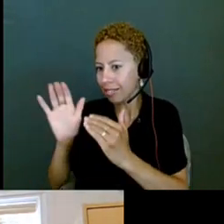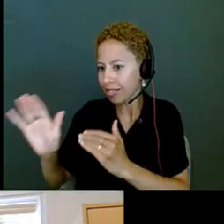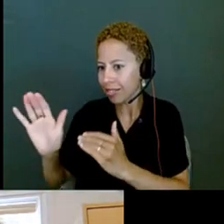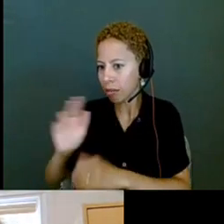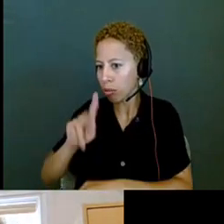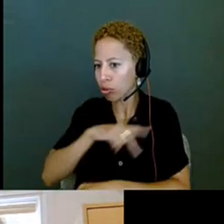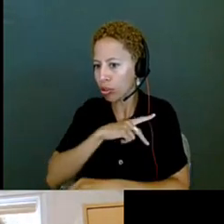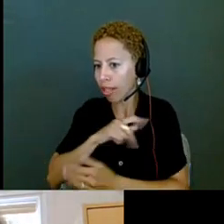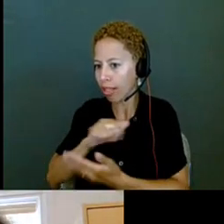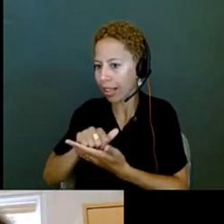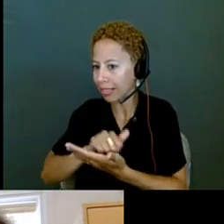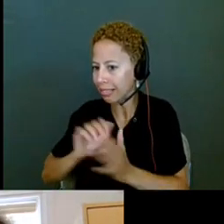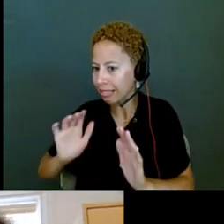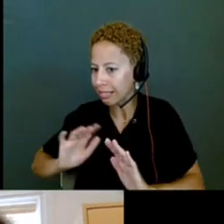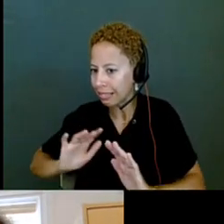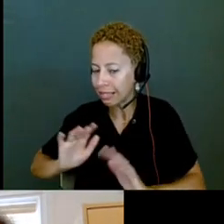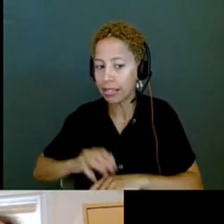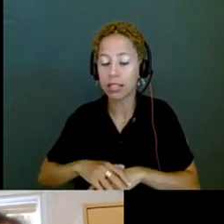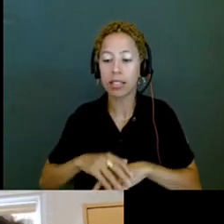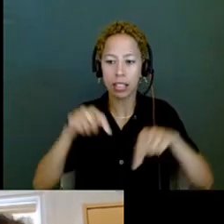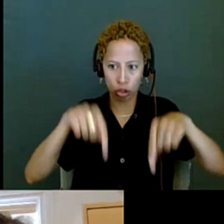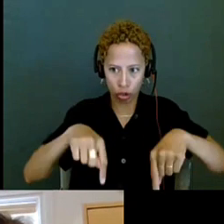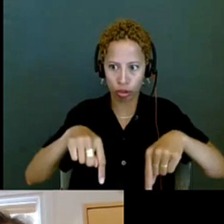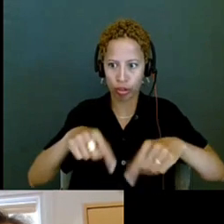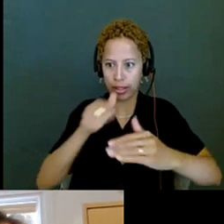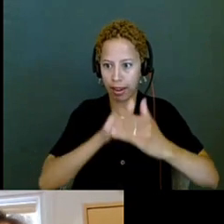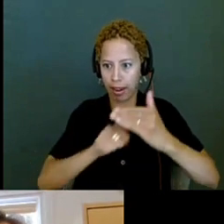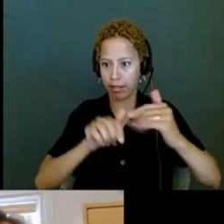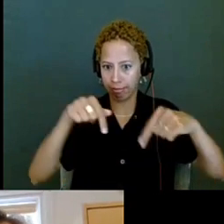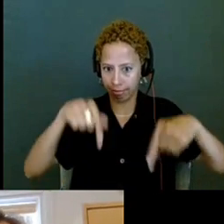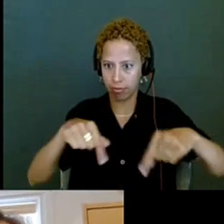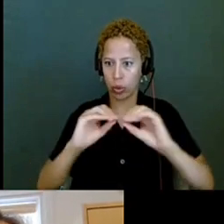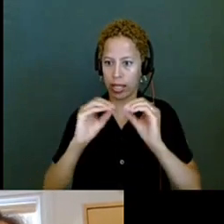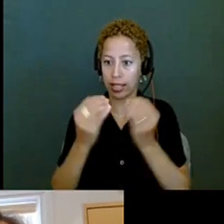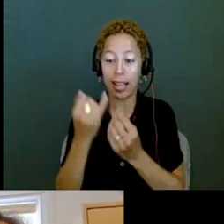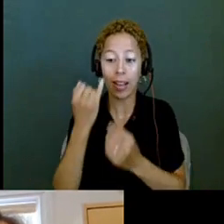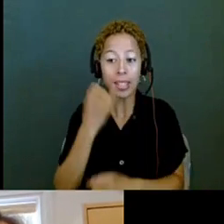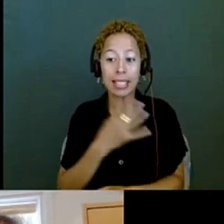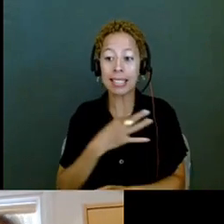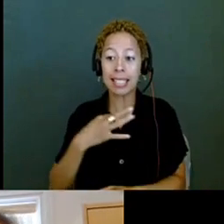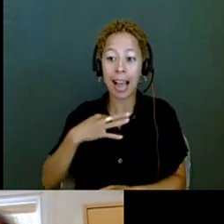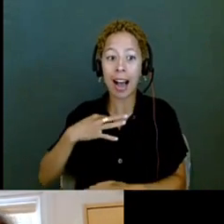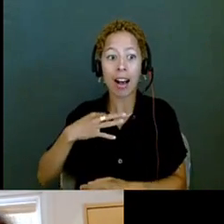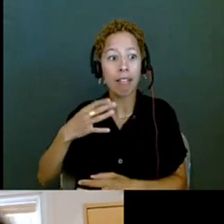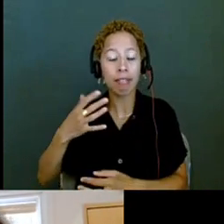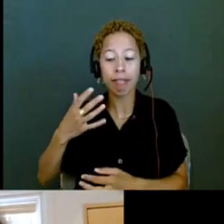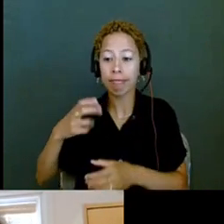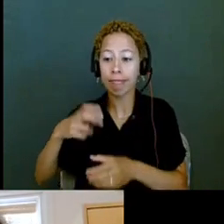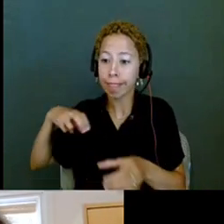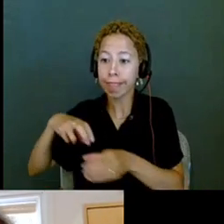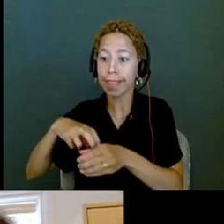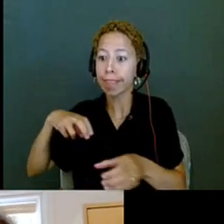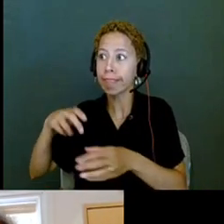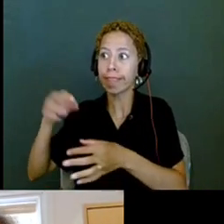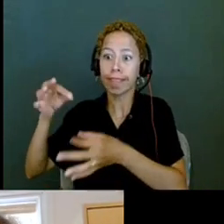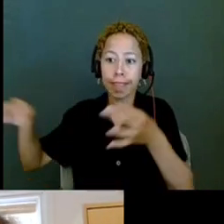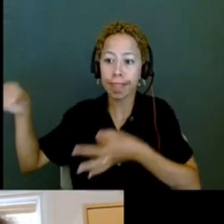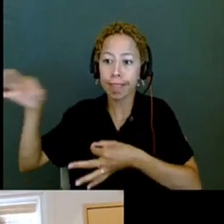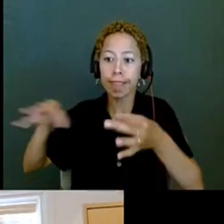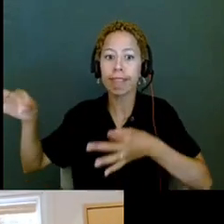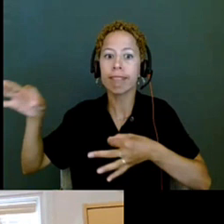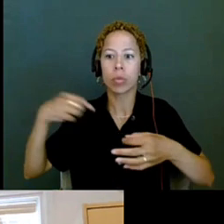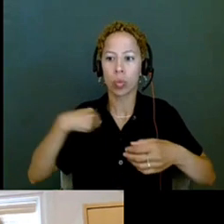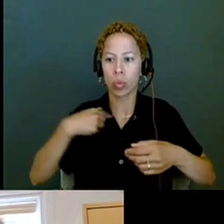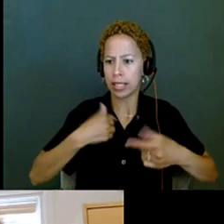that as there's staff turnover, we actually had control of our accounts. Because once you have control, and I'll show you that a little